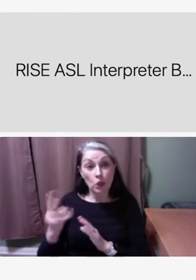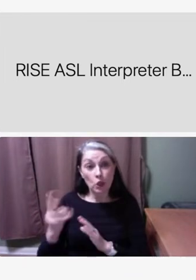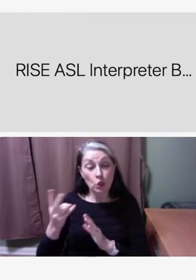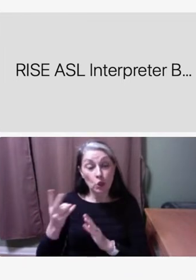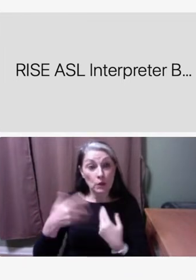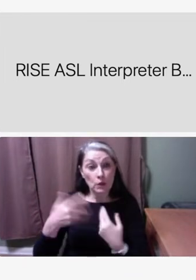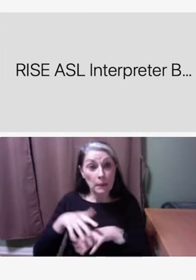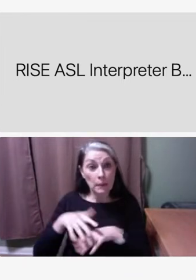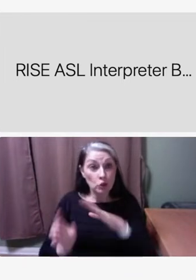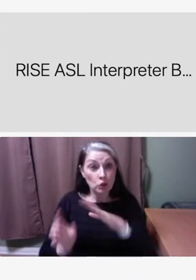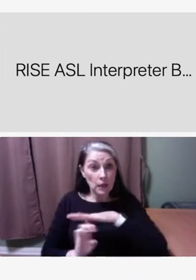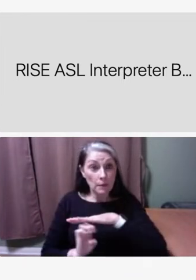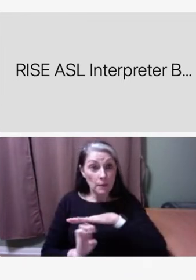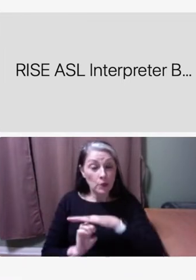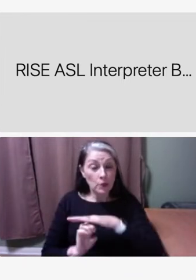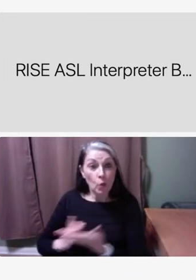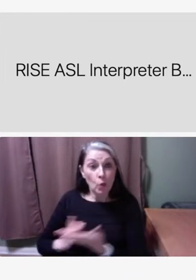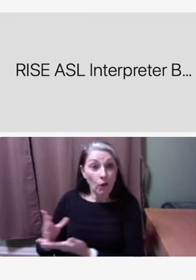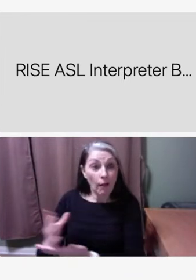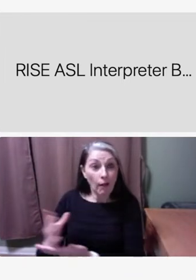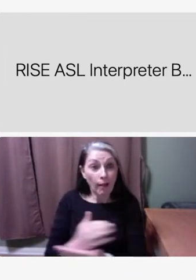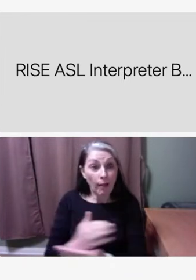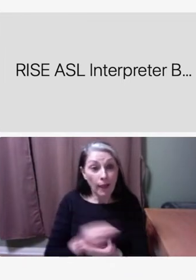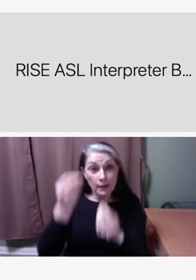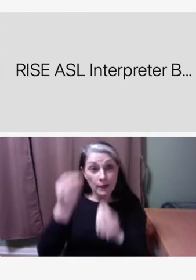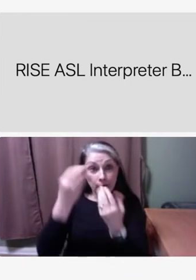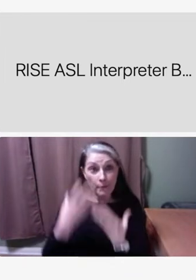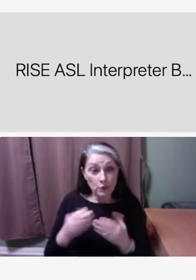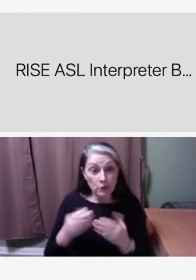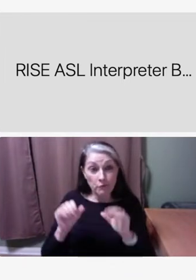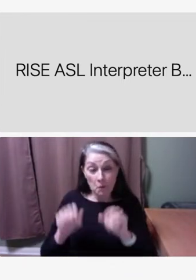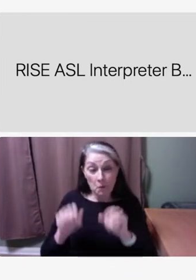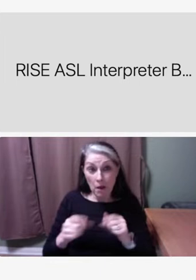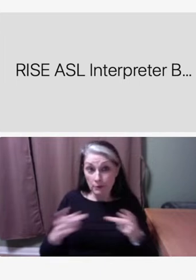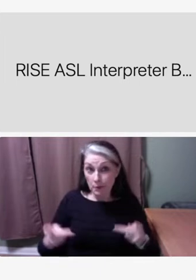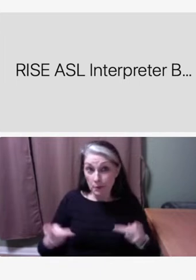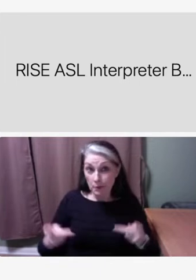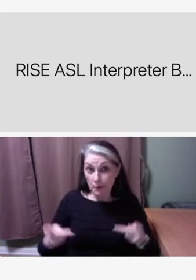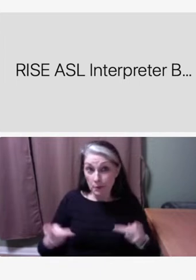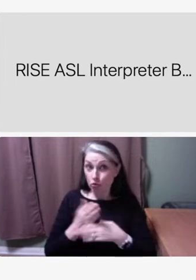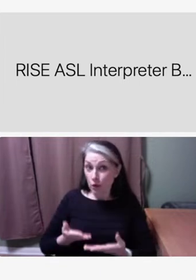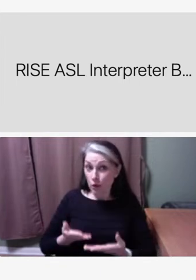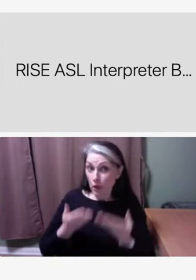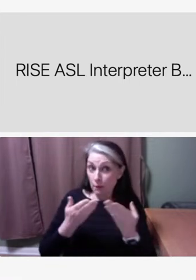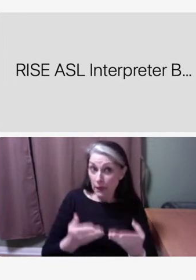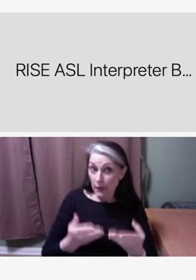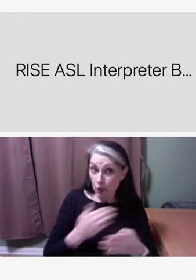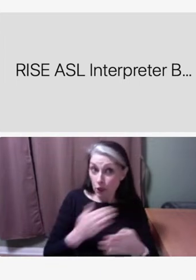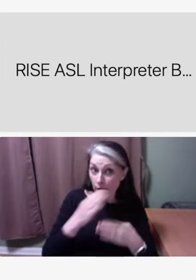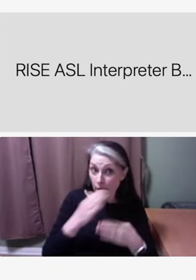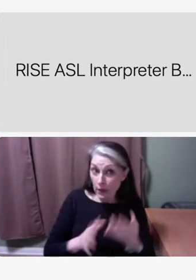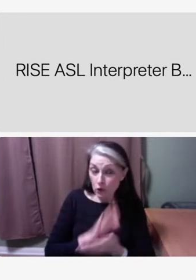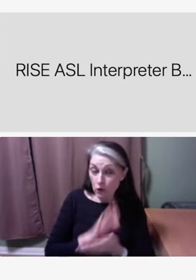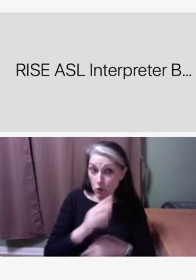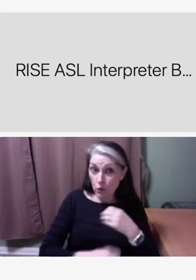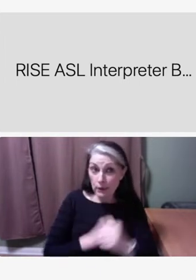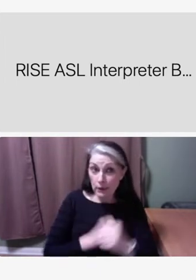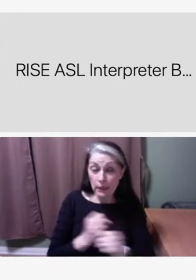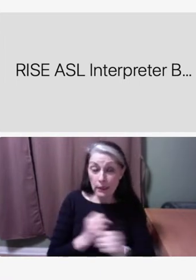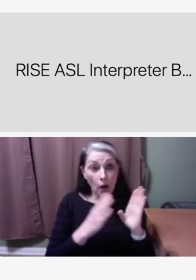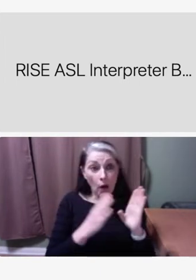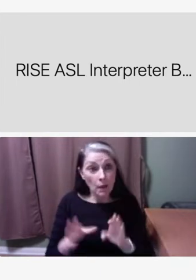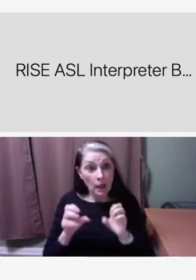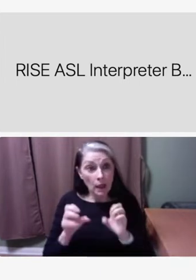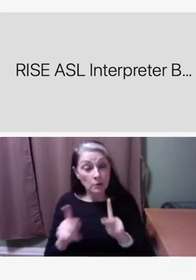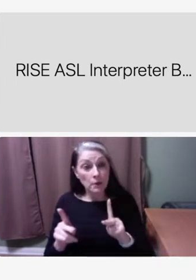the potential sites and hoping to share a recommendation to the board by the end of this school year. Our plan is to allow that selected site a complete year